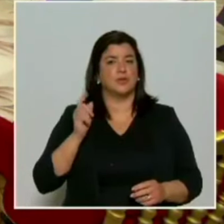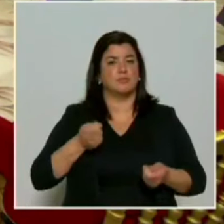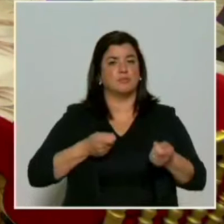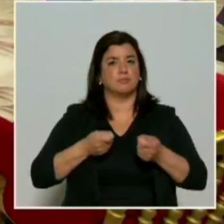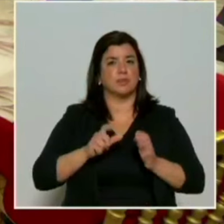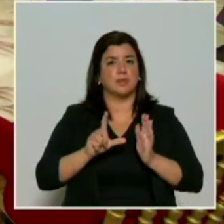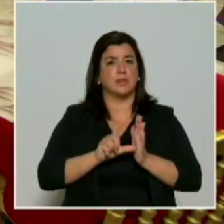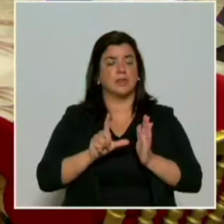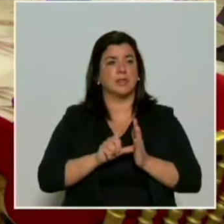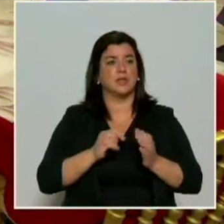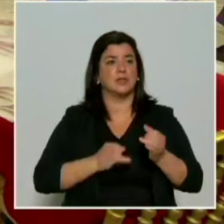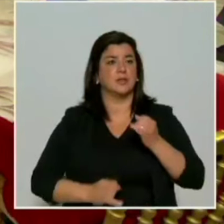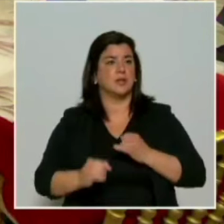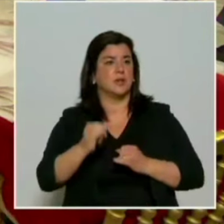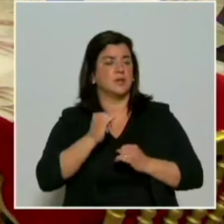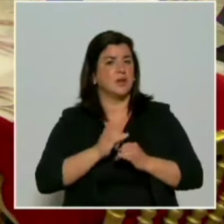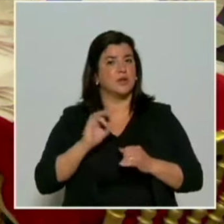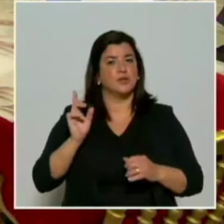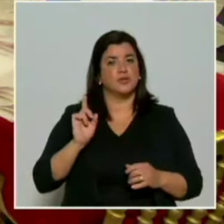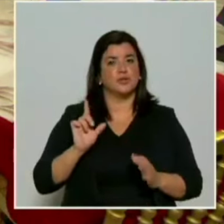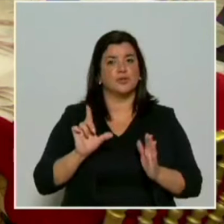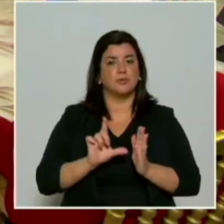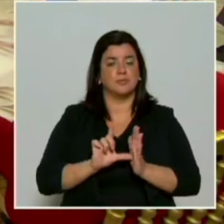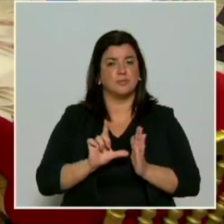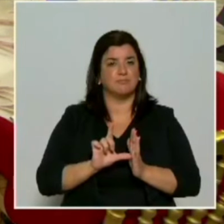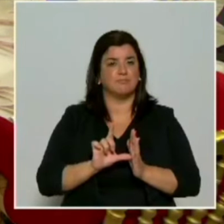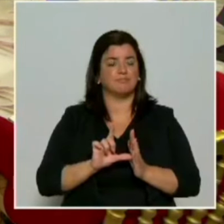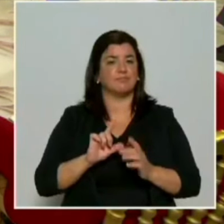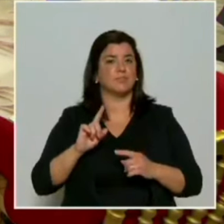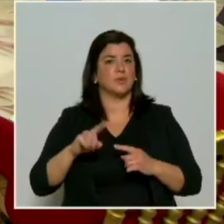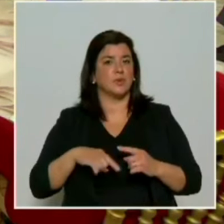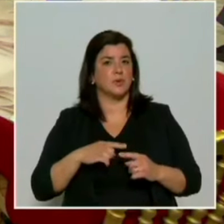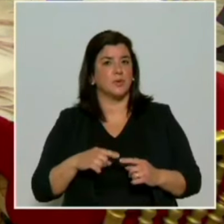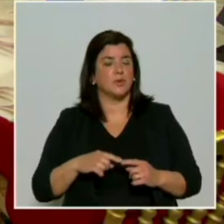fil-liġi internazzjonali fil-fakultà ta' liġi. Fost affarijiet oħra jew wkoll direttur